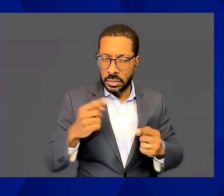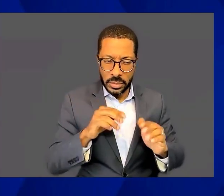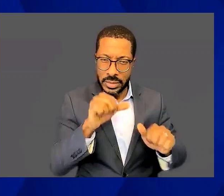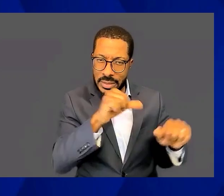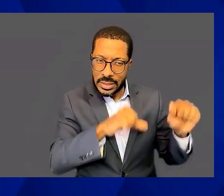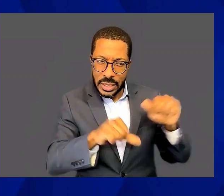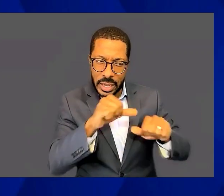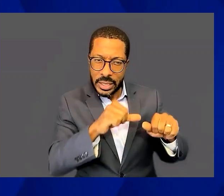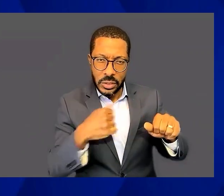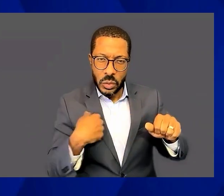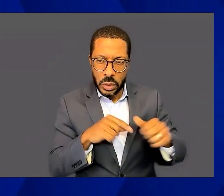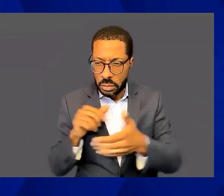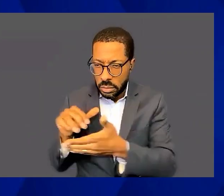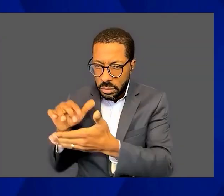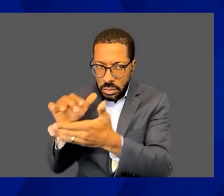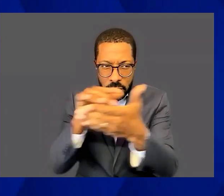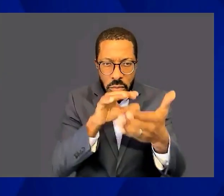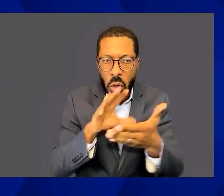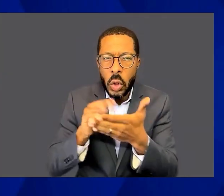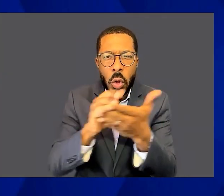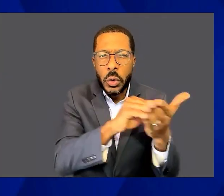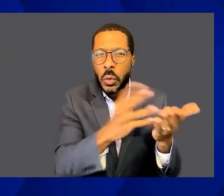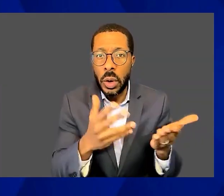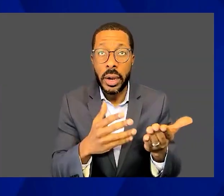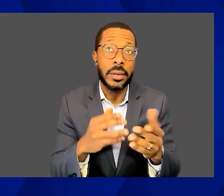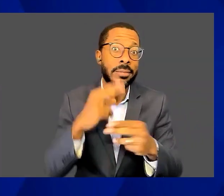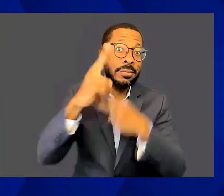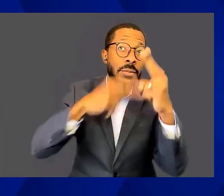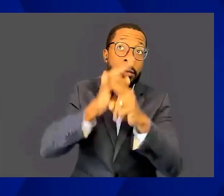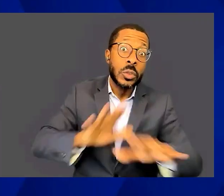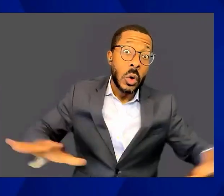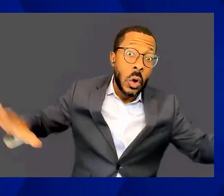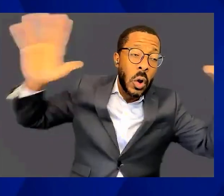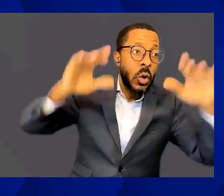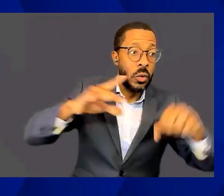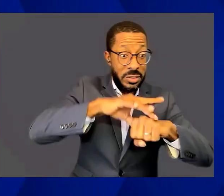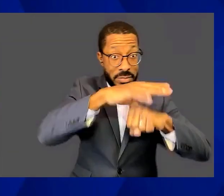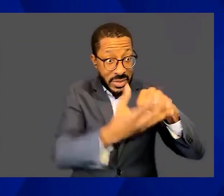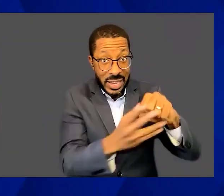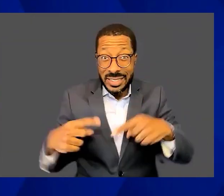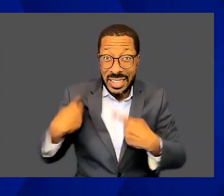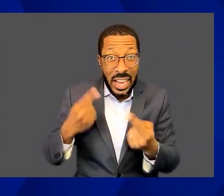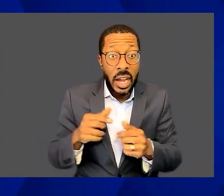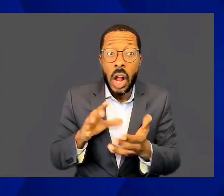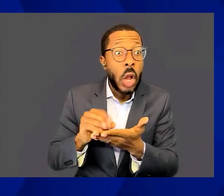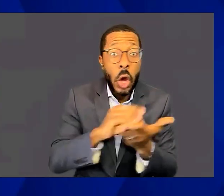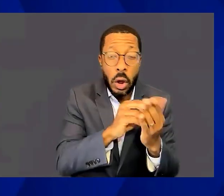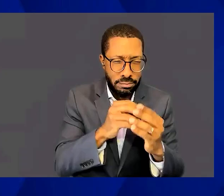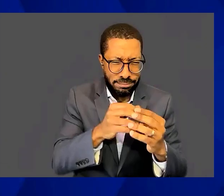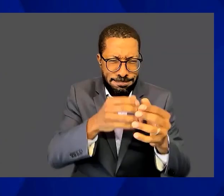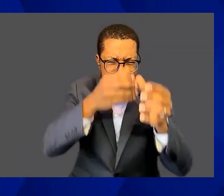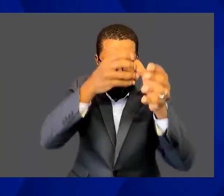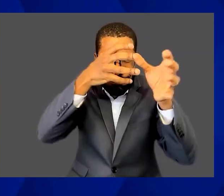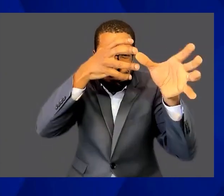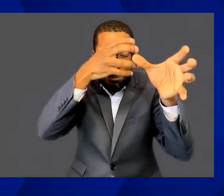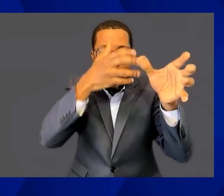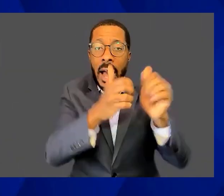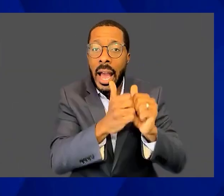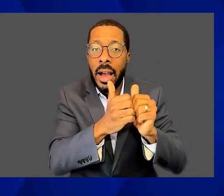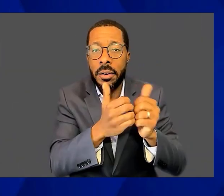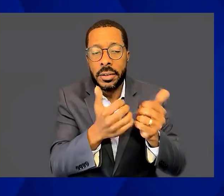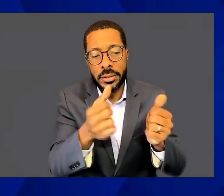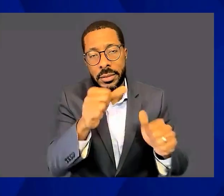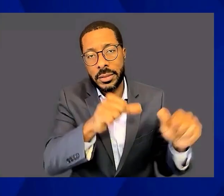the universe, we know more about this planet, and we know more about ourselves because of science. And I have every confidence that you're going to add to